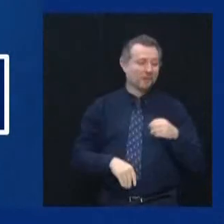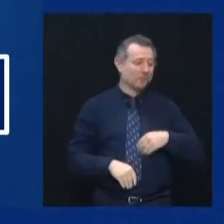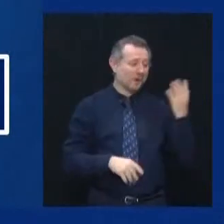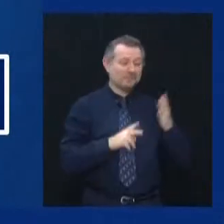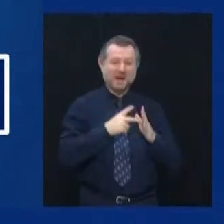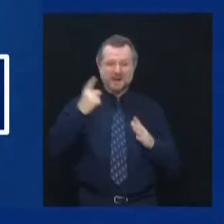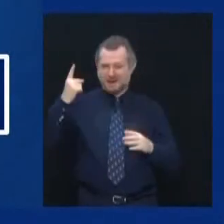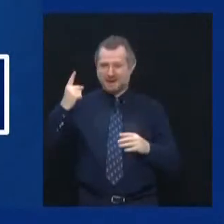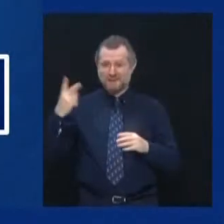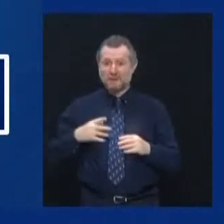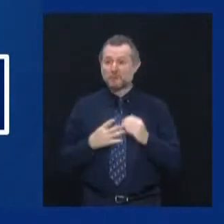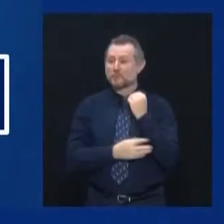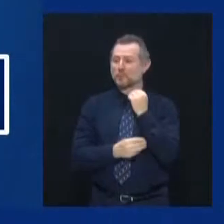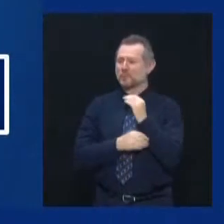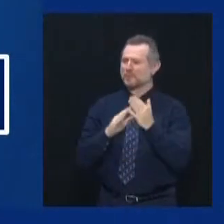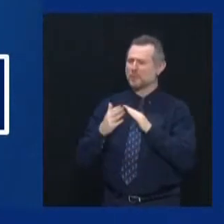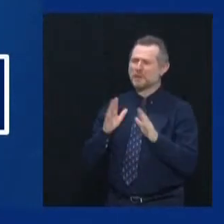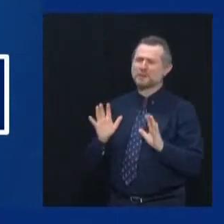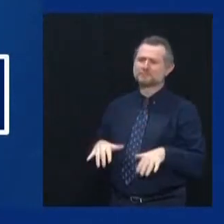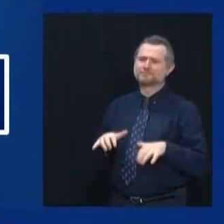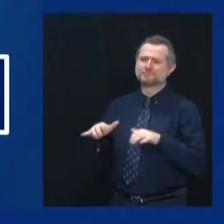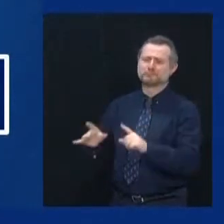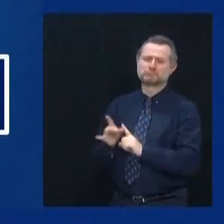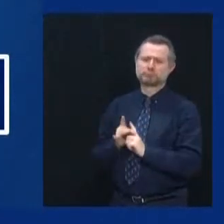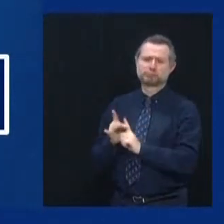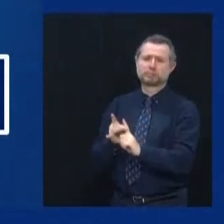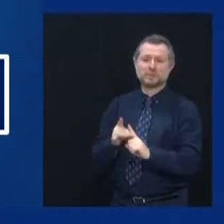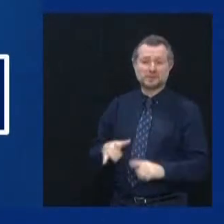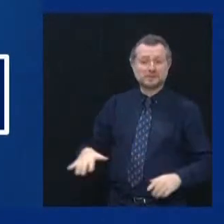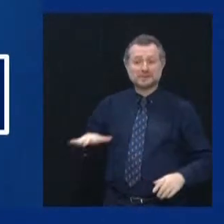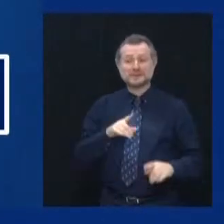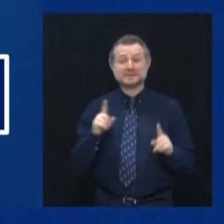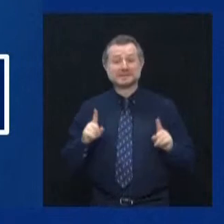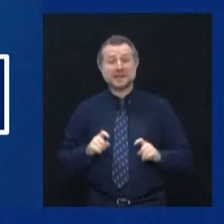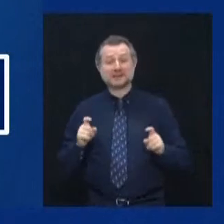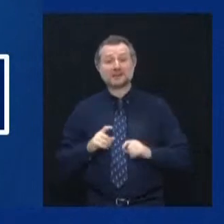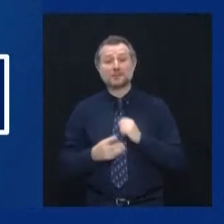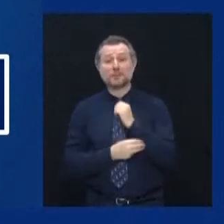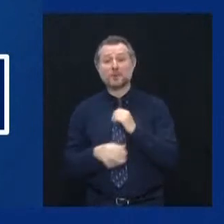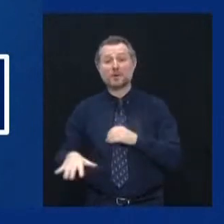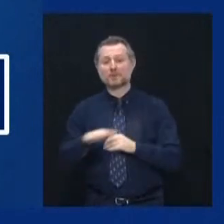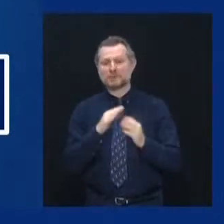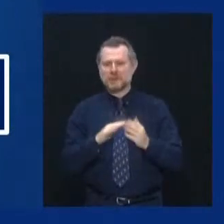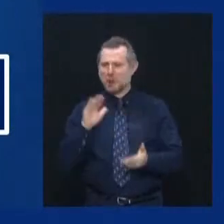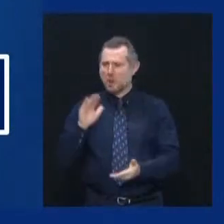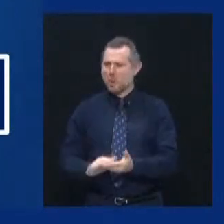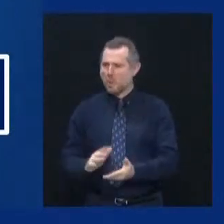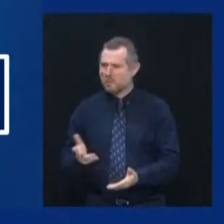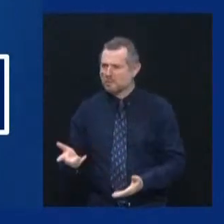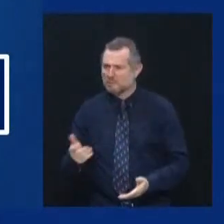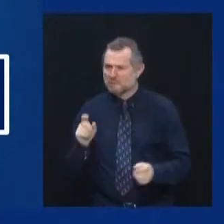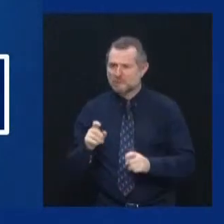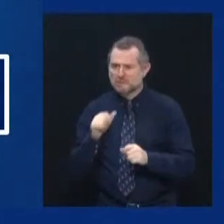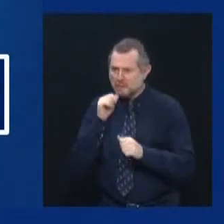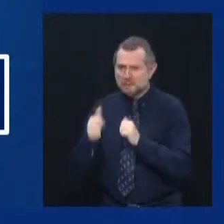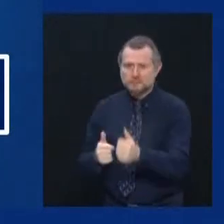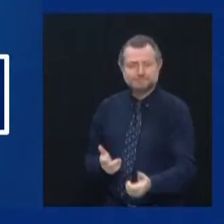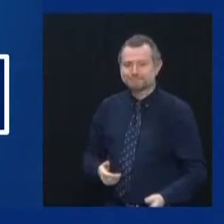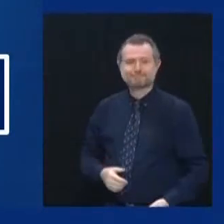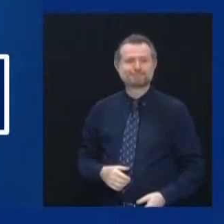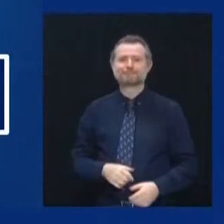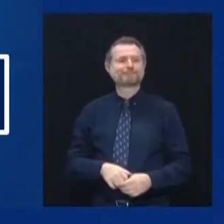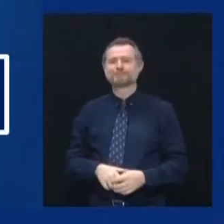communities. The COVID testing was lower in poor communities. We're not going to decide in this state who lives